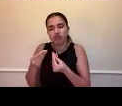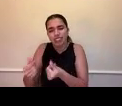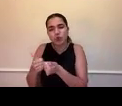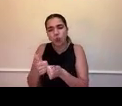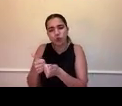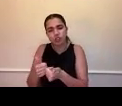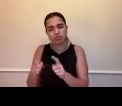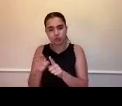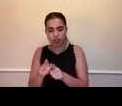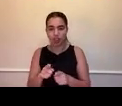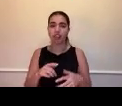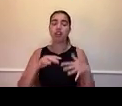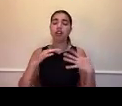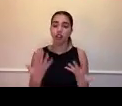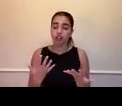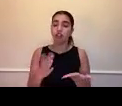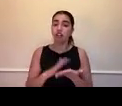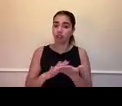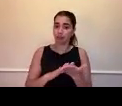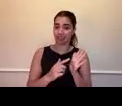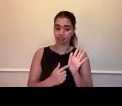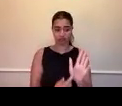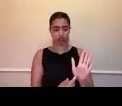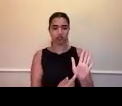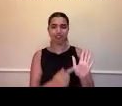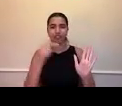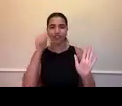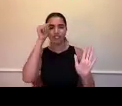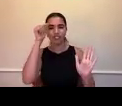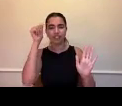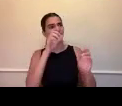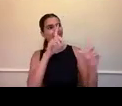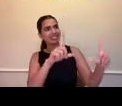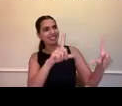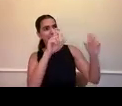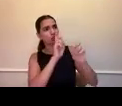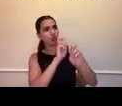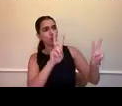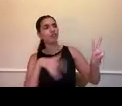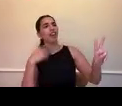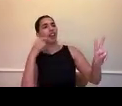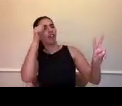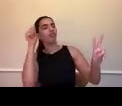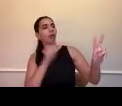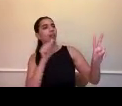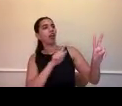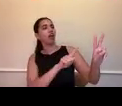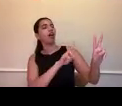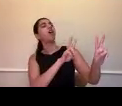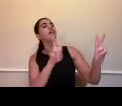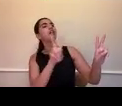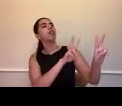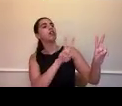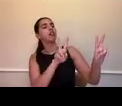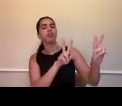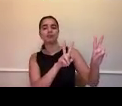Kate mentioned, it's familiar when we look at it in the snapshot view, in the sense that it's really showing still far too